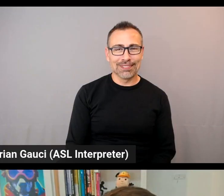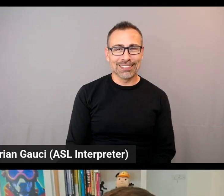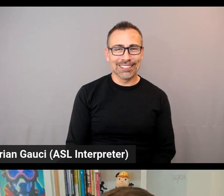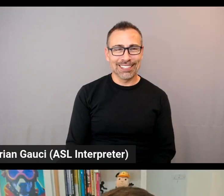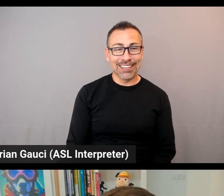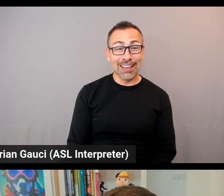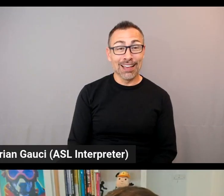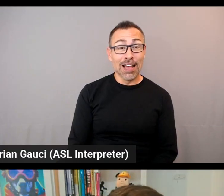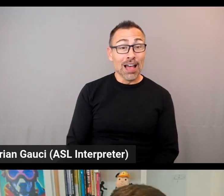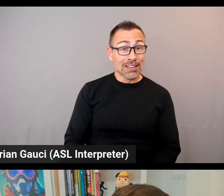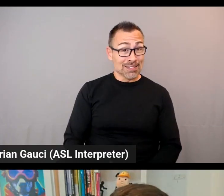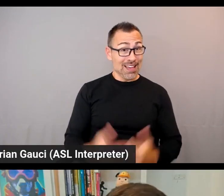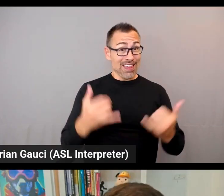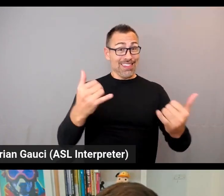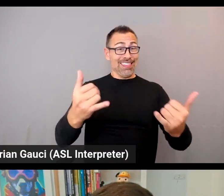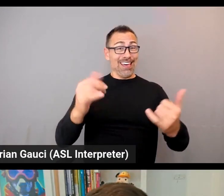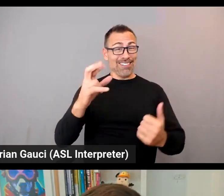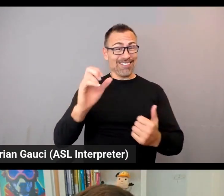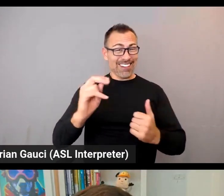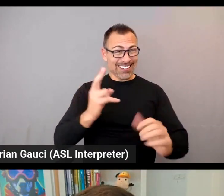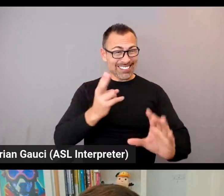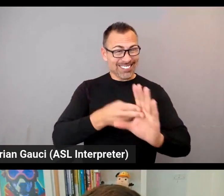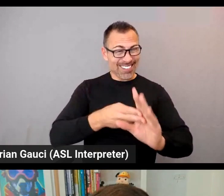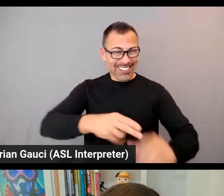just like that, Ryan has joined us. Hello.